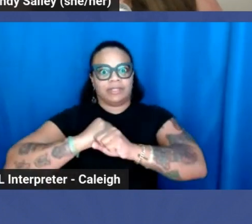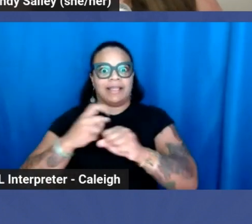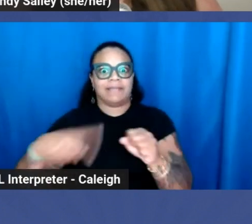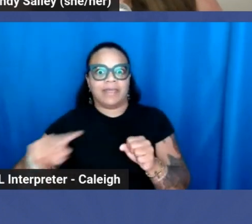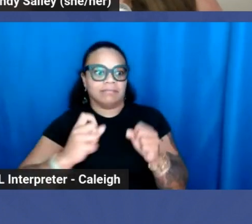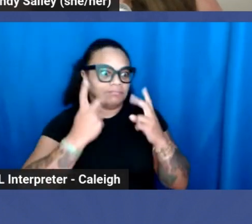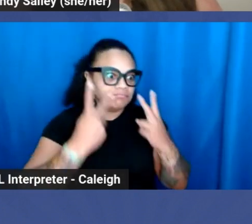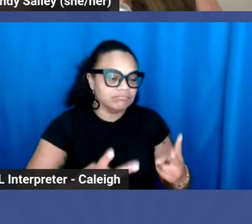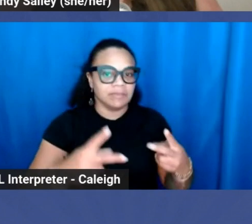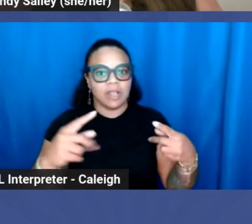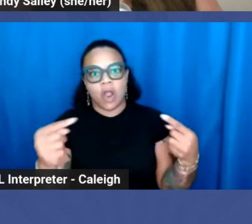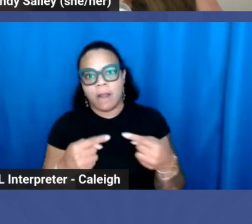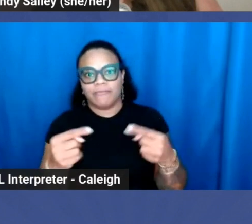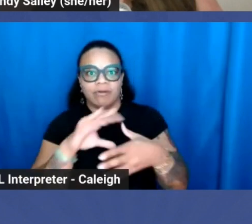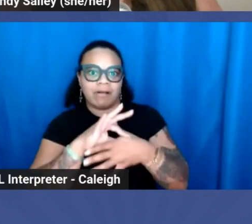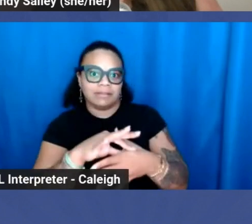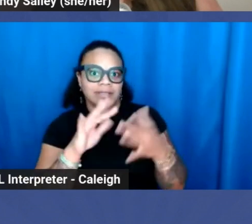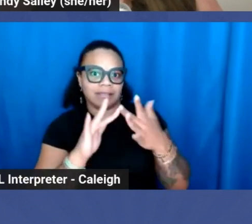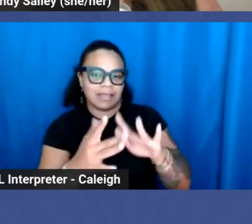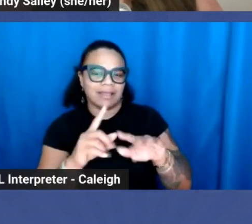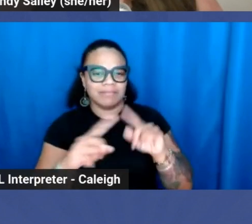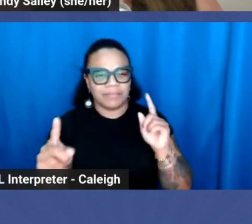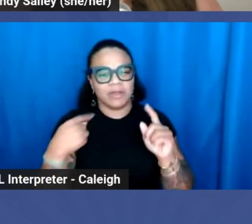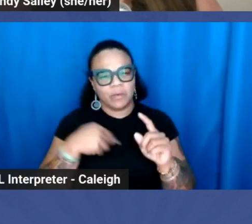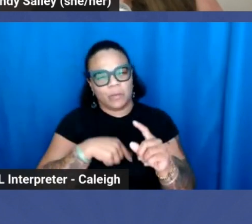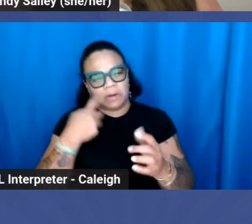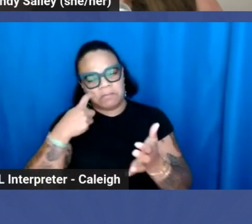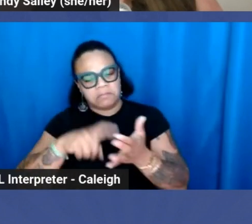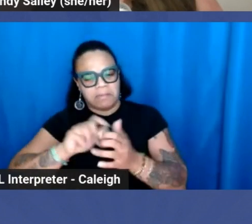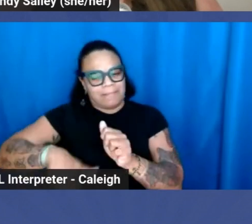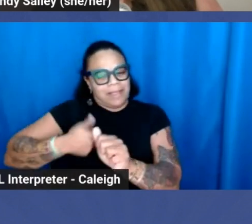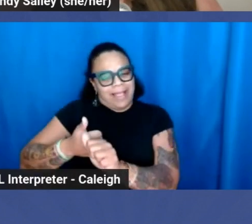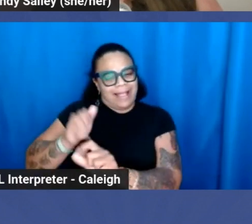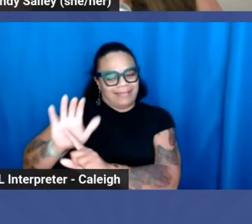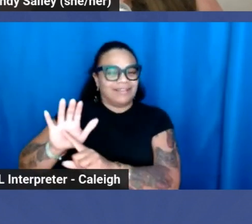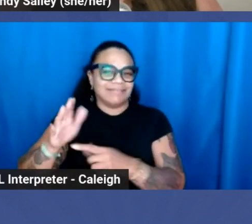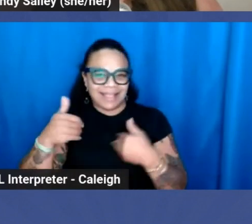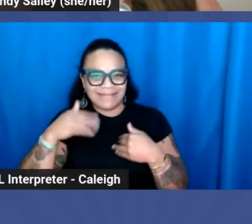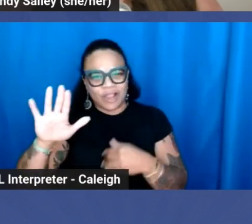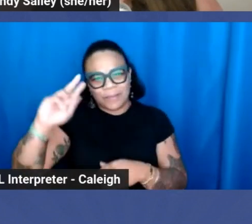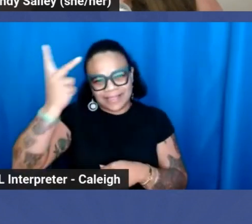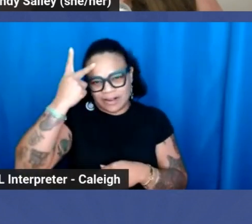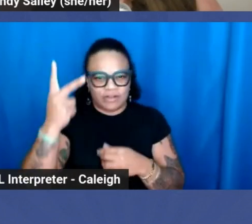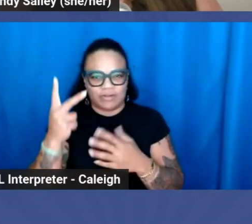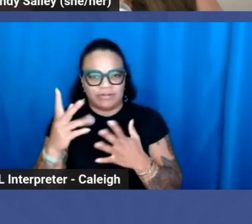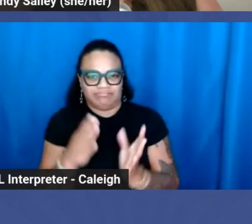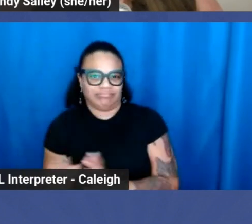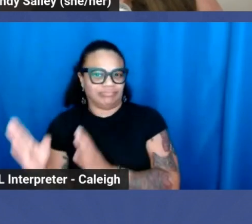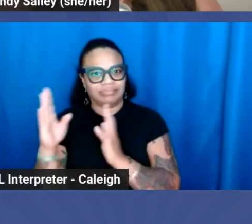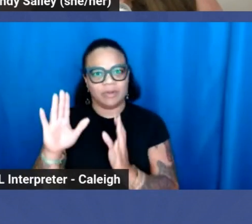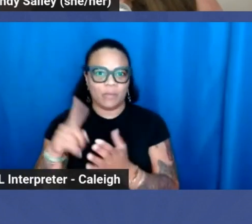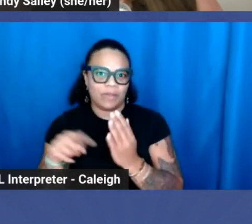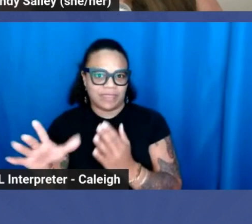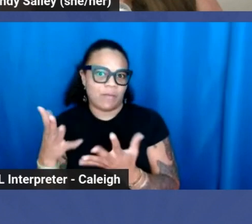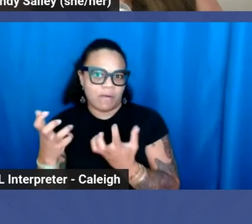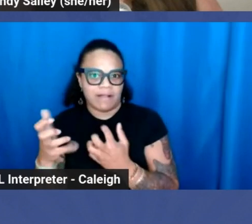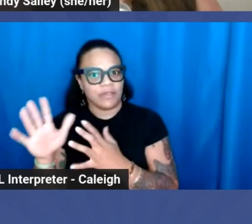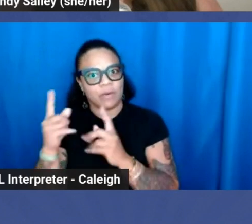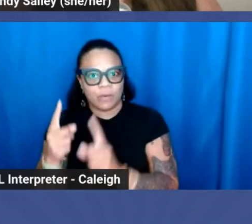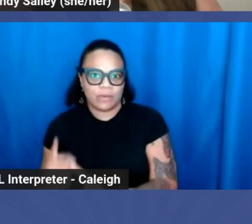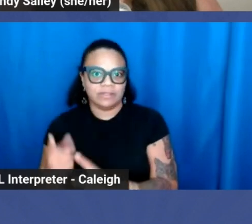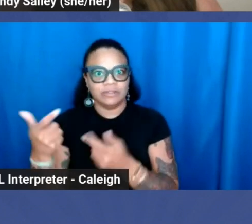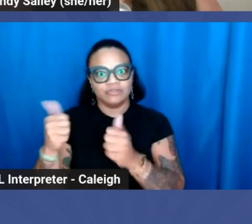we're seeing is that there are political agendas at play as well. So we have legislators who are trying to pass